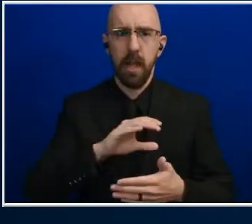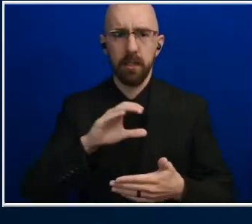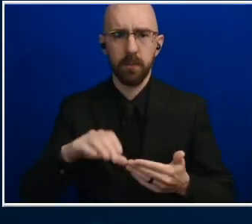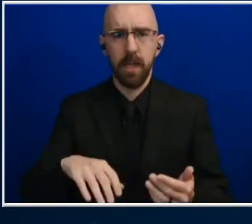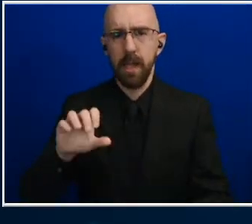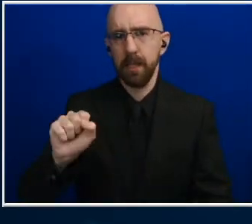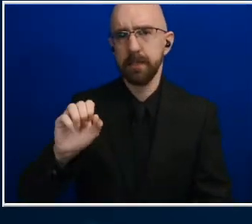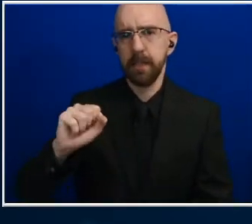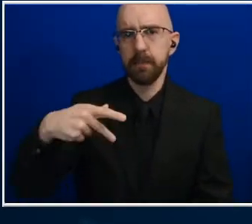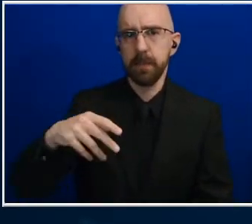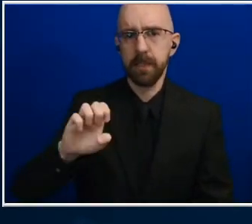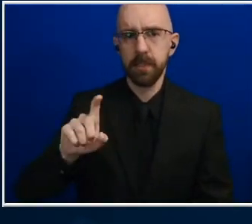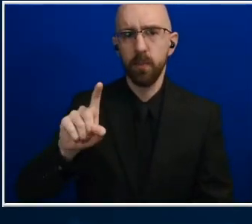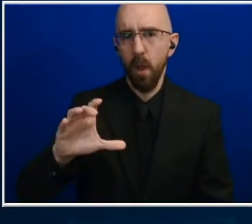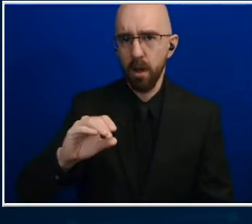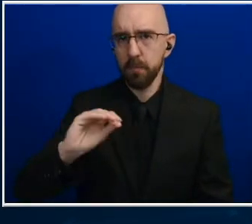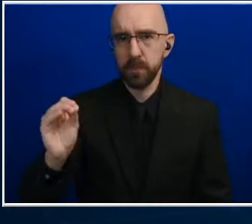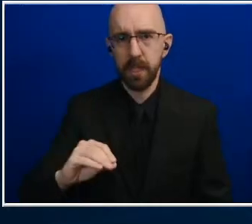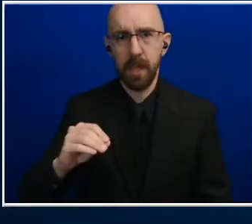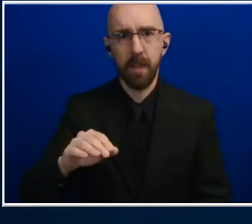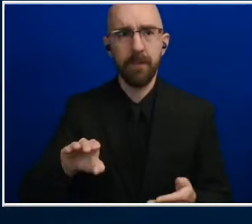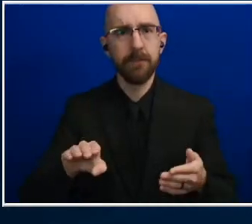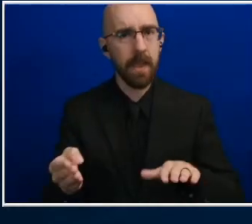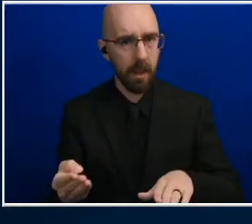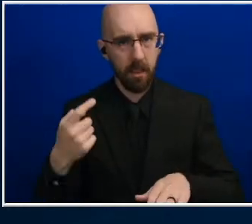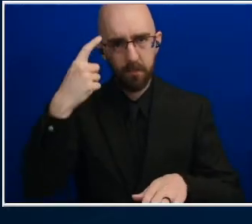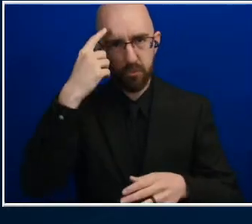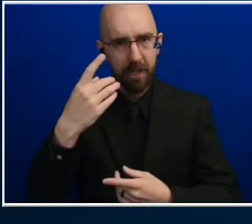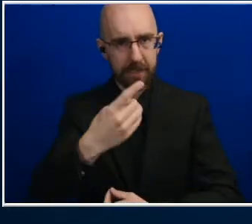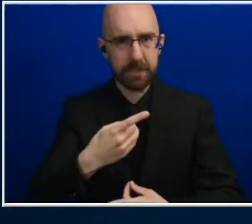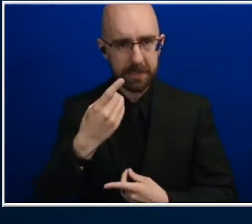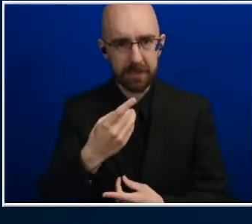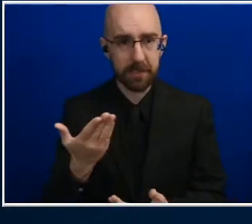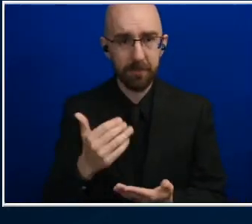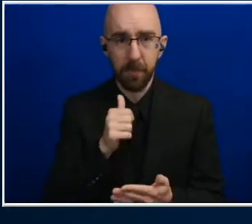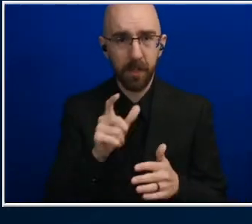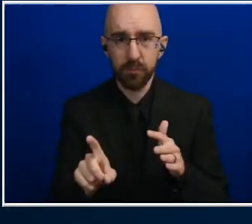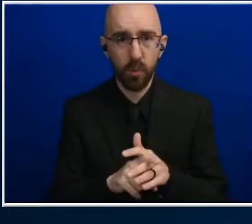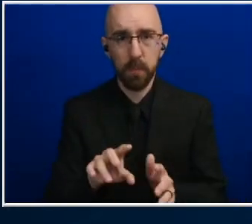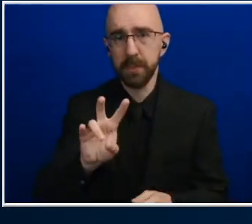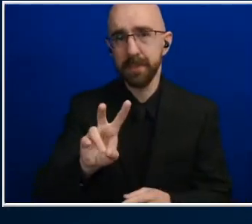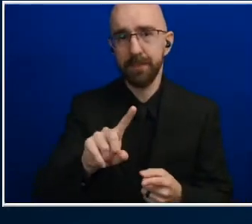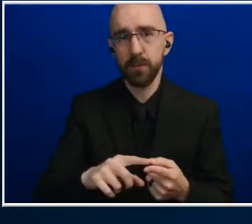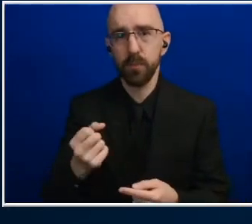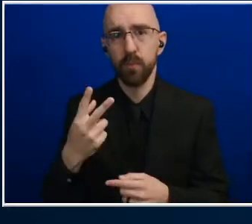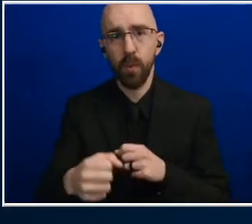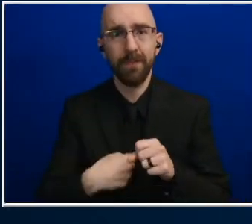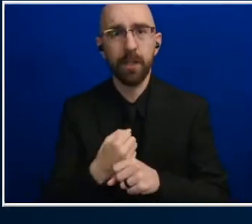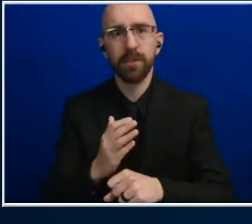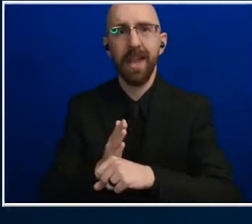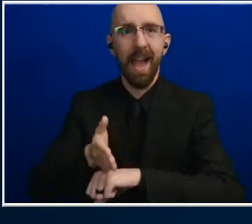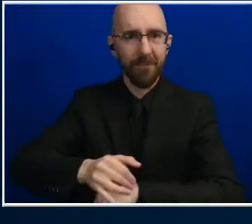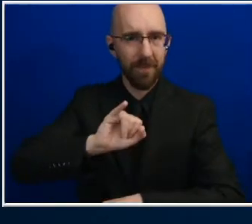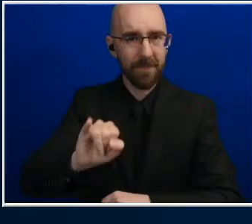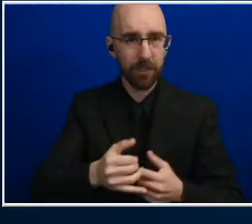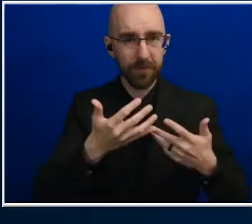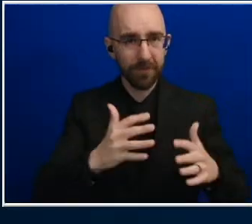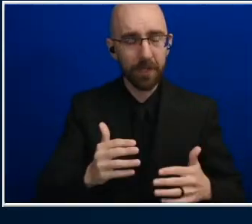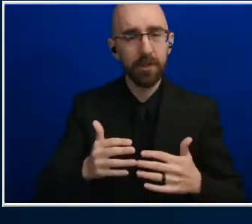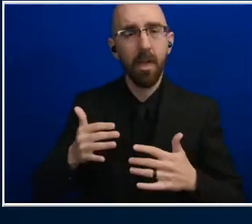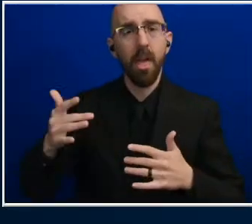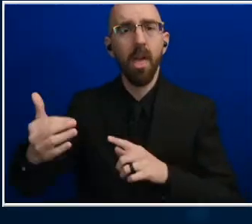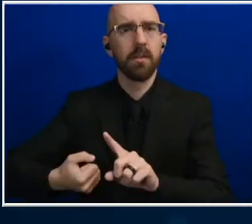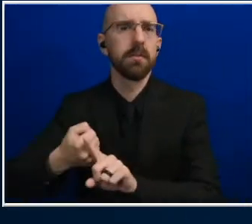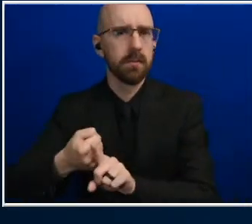fatal brain disease. It may not show up for 7 to 12 years after an infection. Dr. Poland, talk to us about that. What is SSPE,